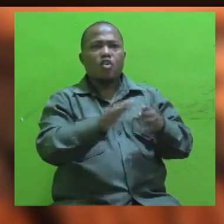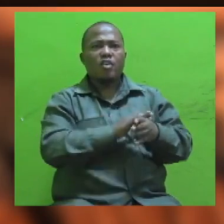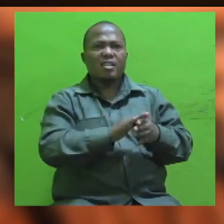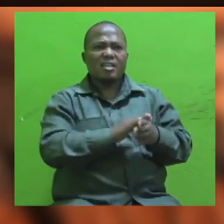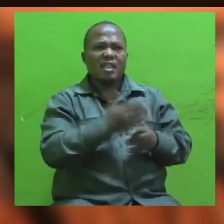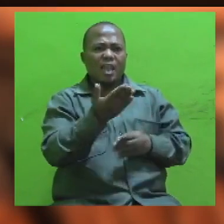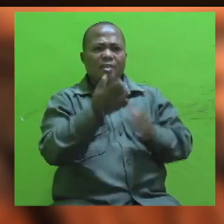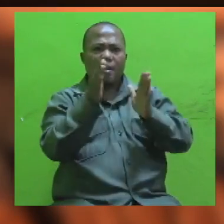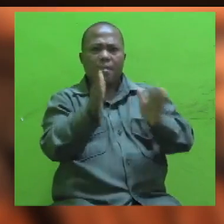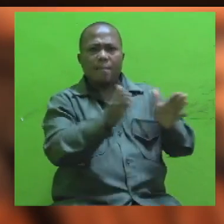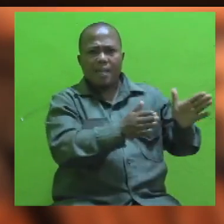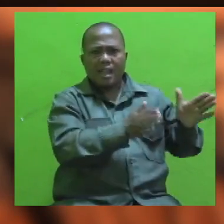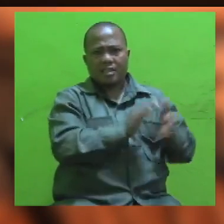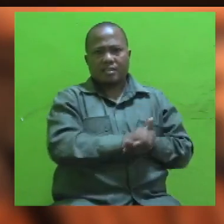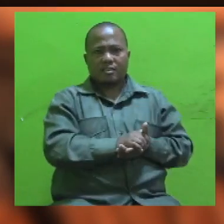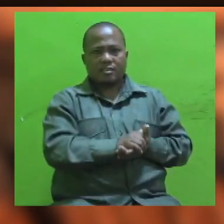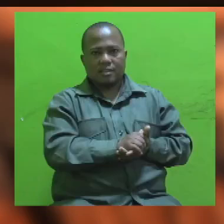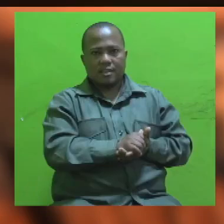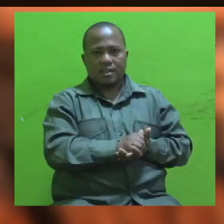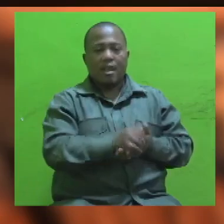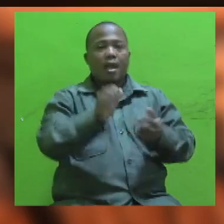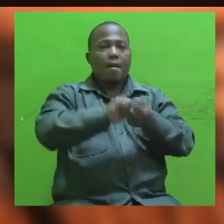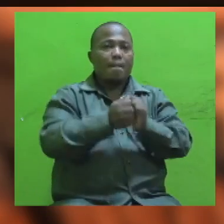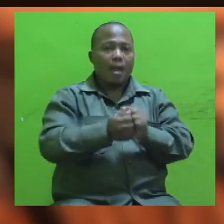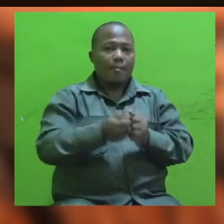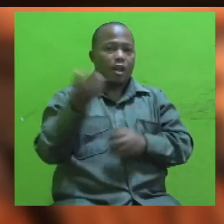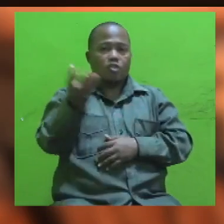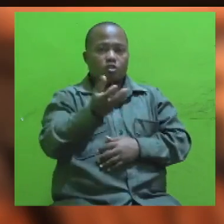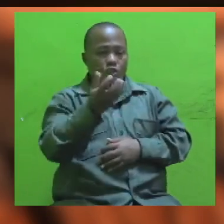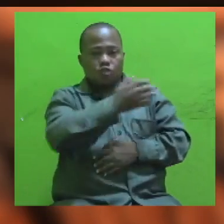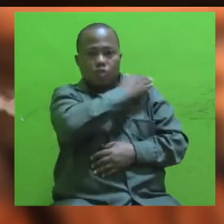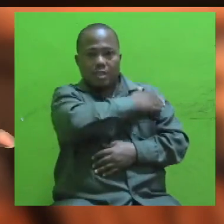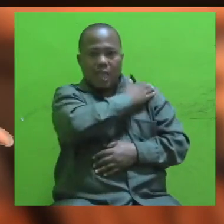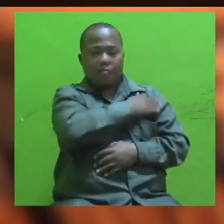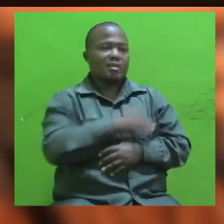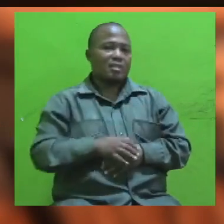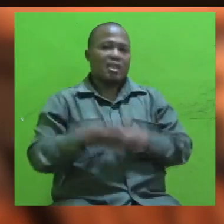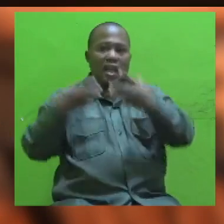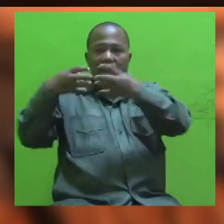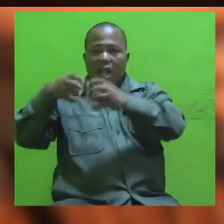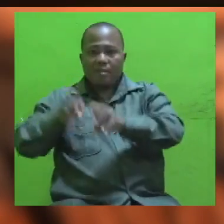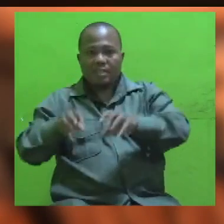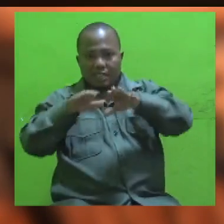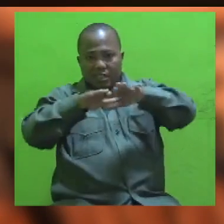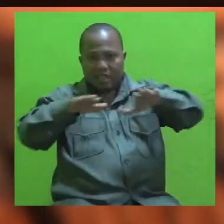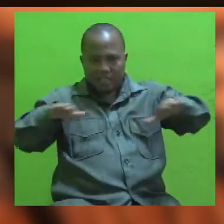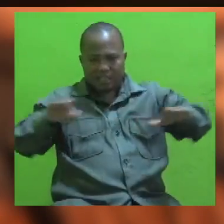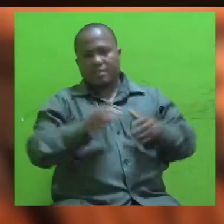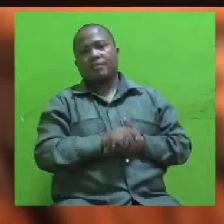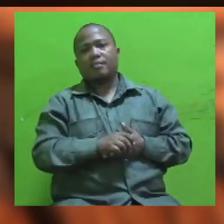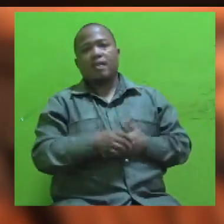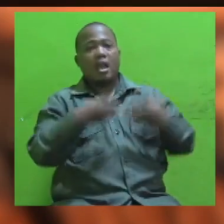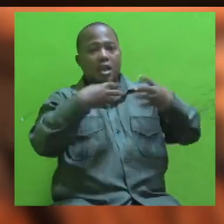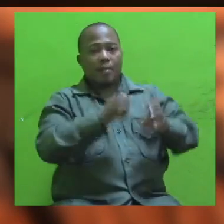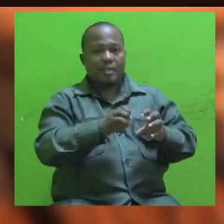there's a committee concerning economic affairs, social services, security, forestry production, and